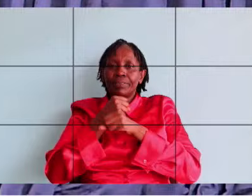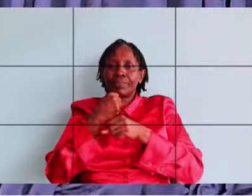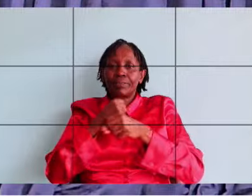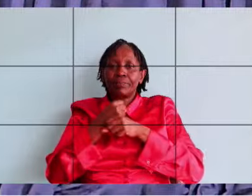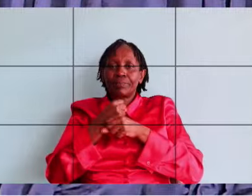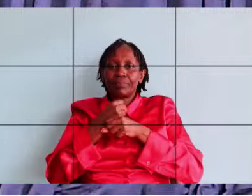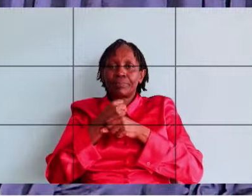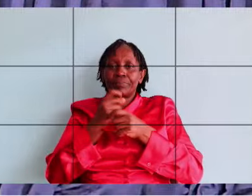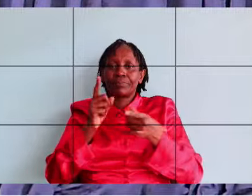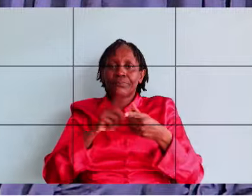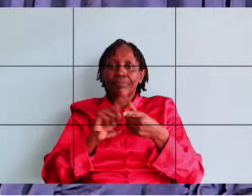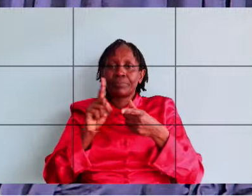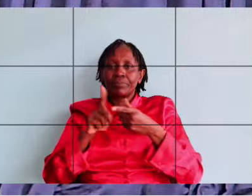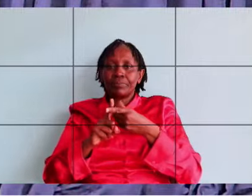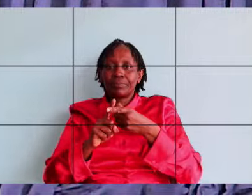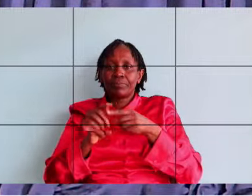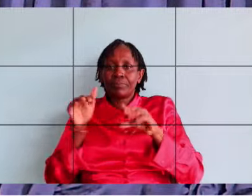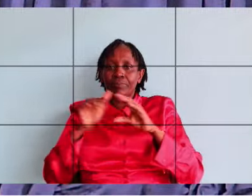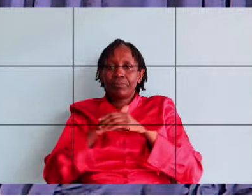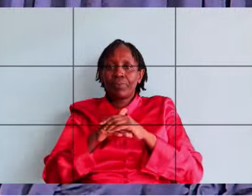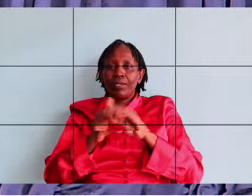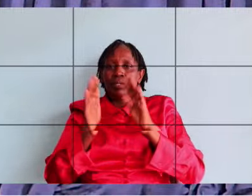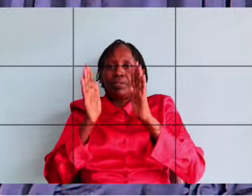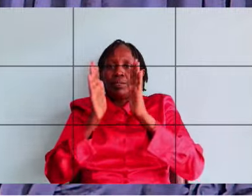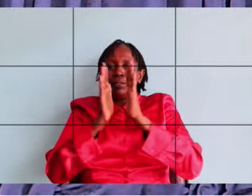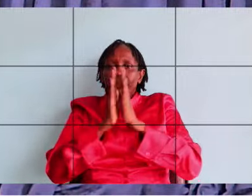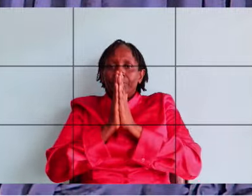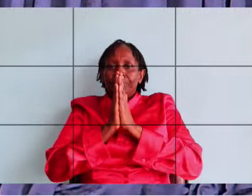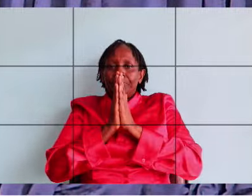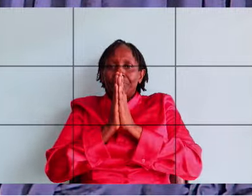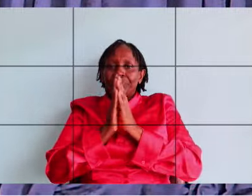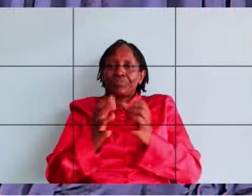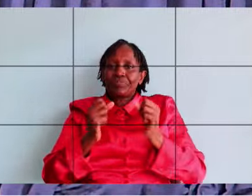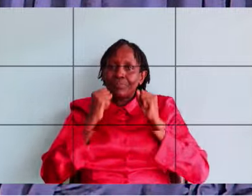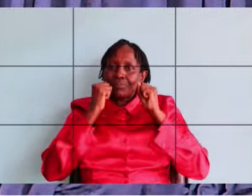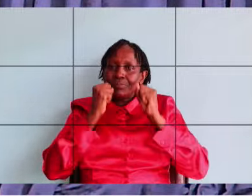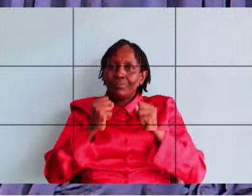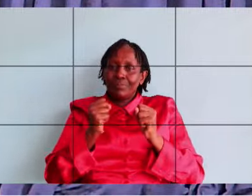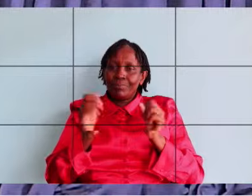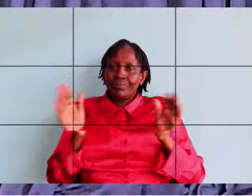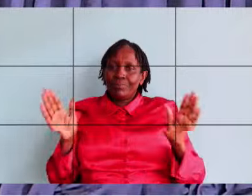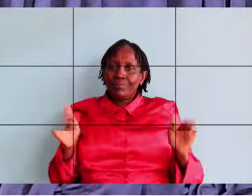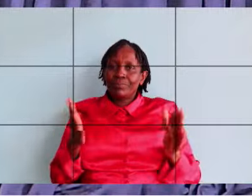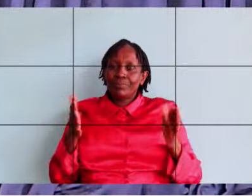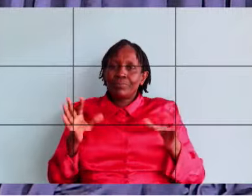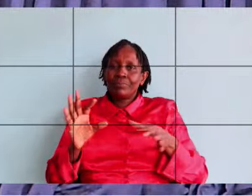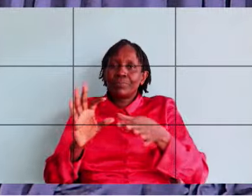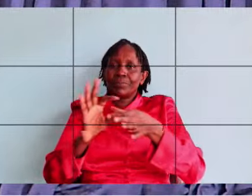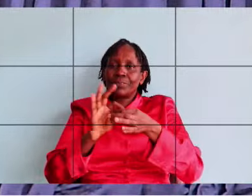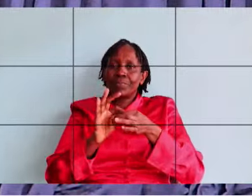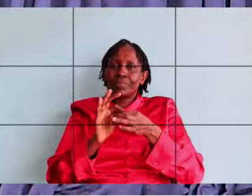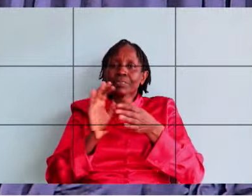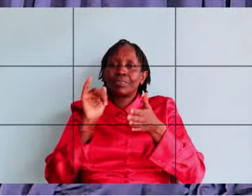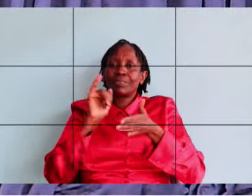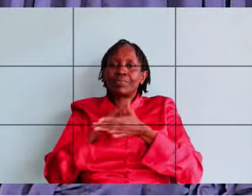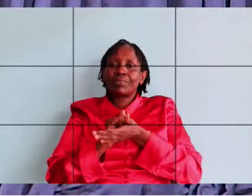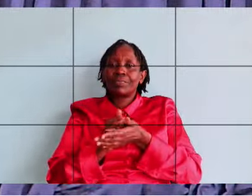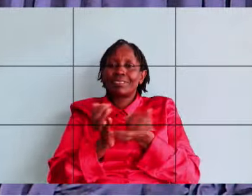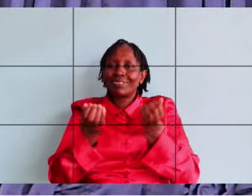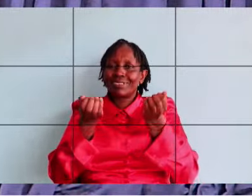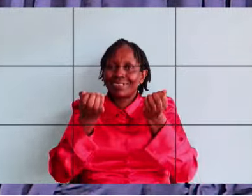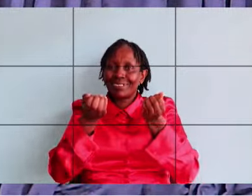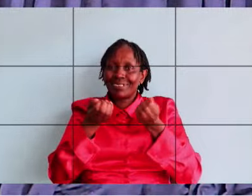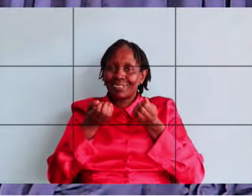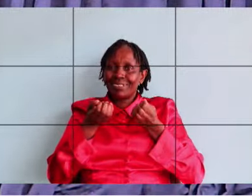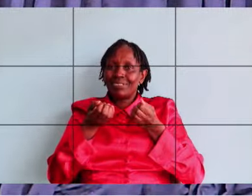in prayer, that we pray for the strength, the courage, and the unity that we need, so that we